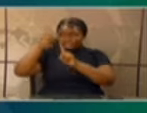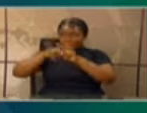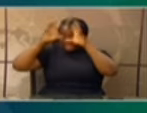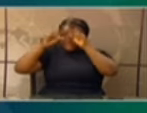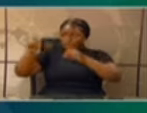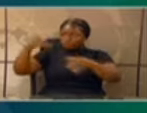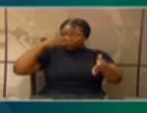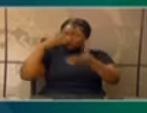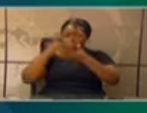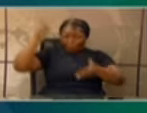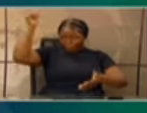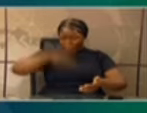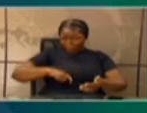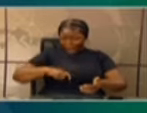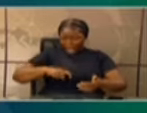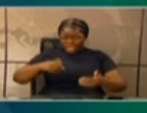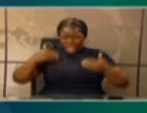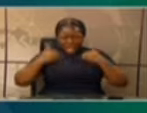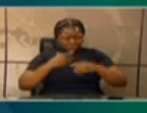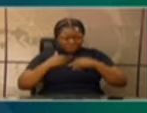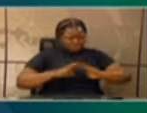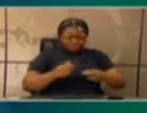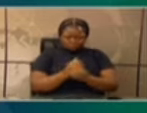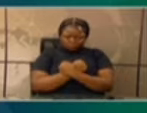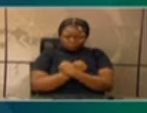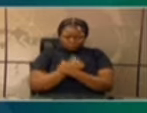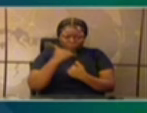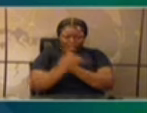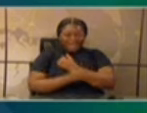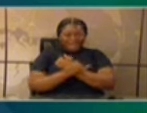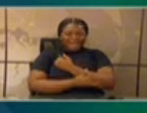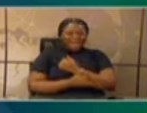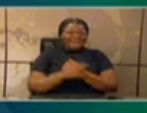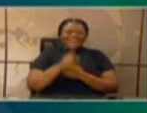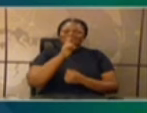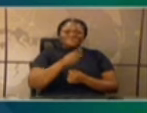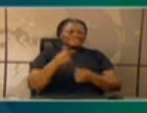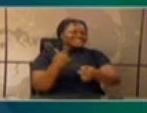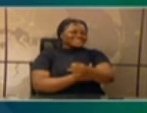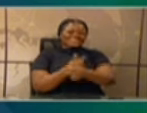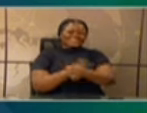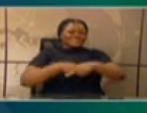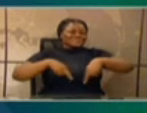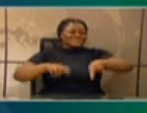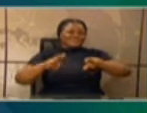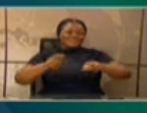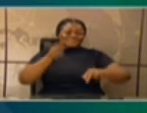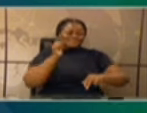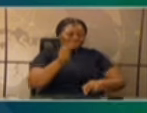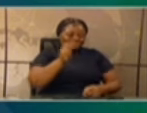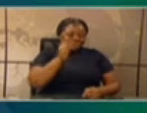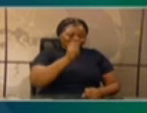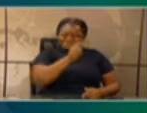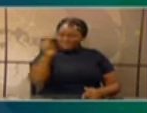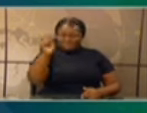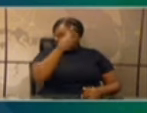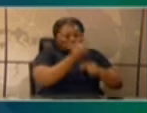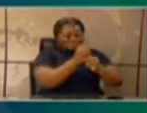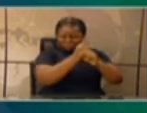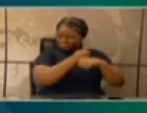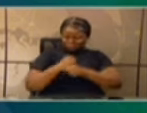That name I'm even pursuing. No, why you ready? So, Obe Pua or my Ghana. Ghana, 100,000 kilometers. I'm famous.